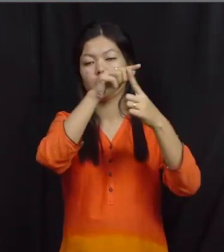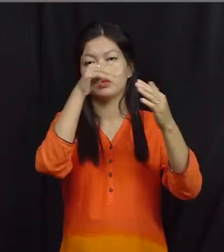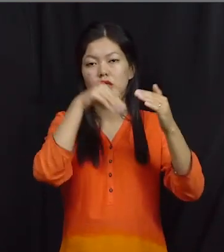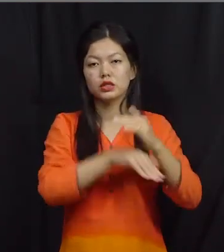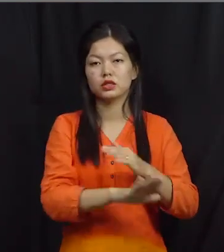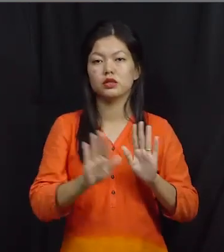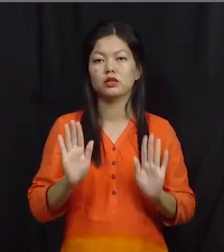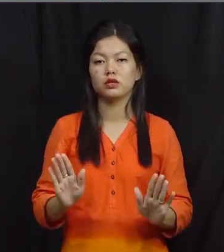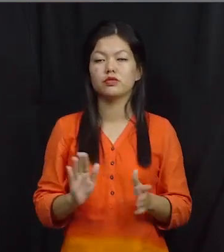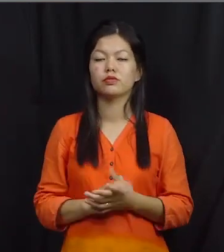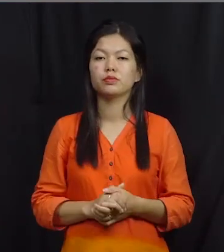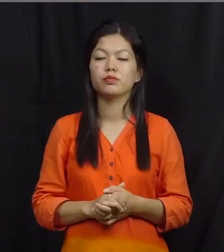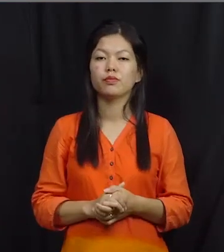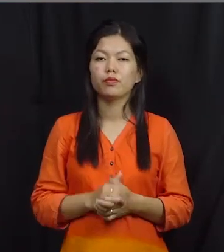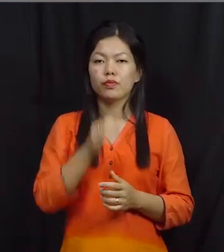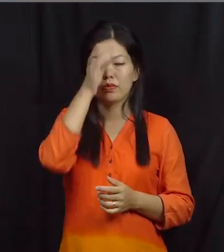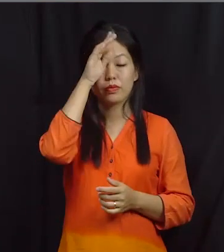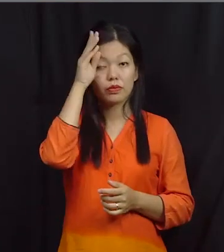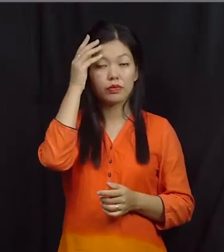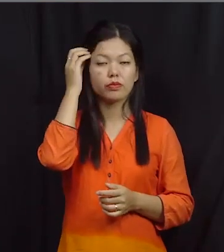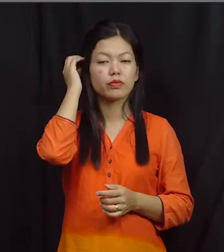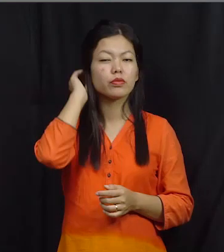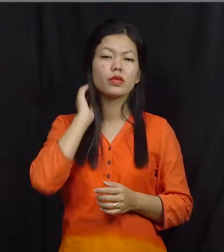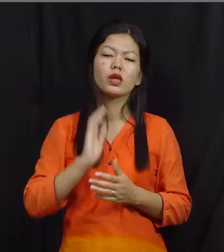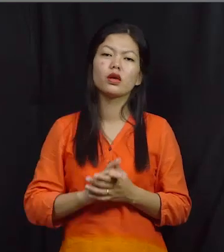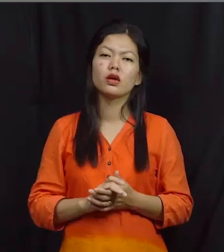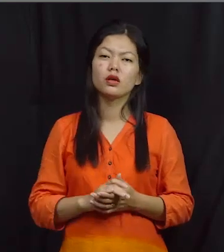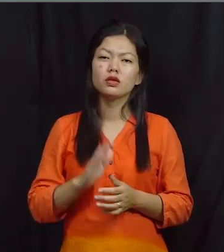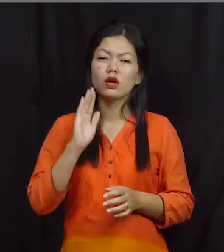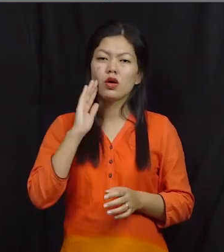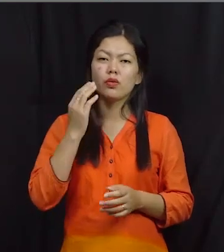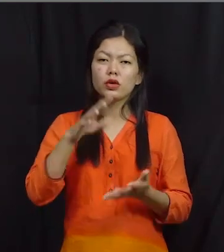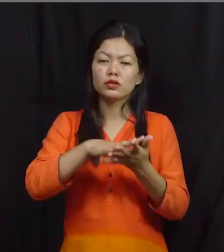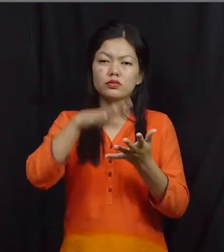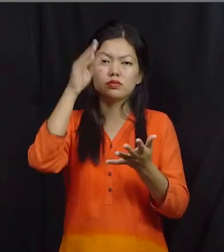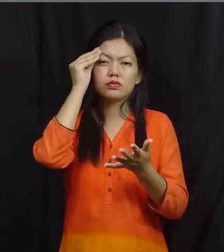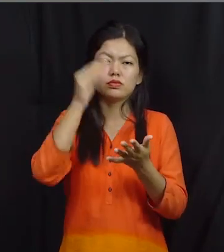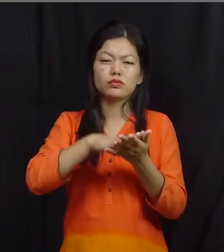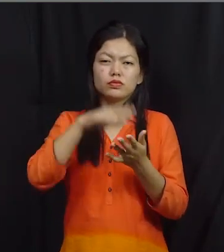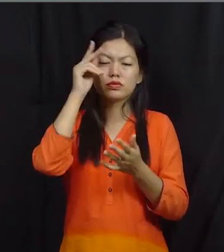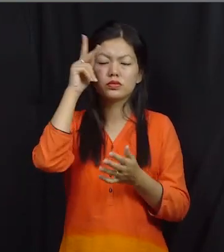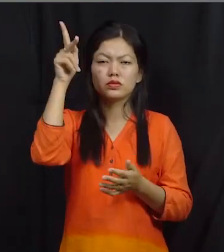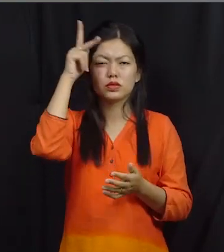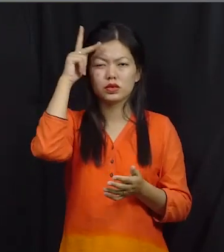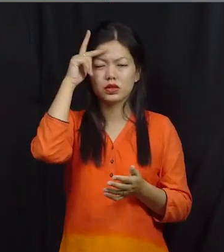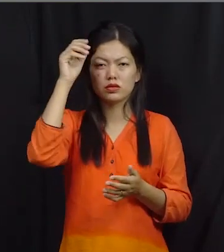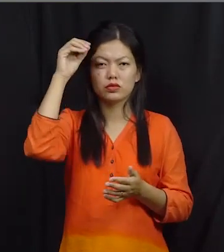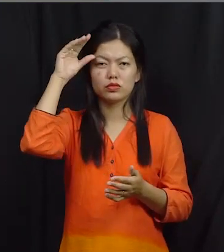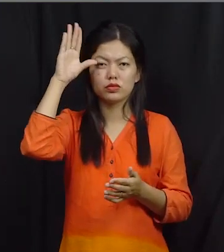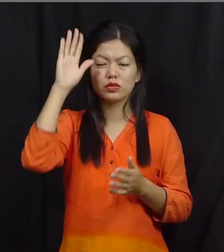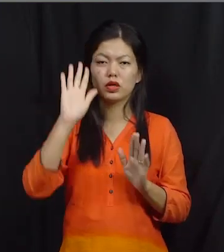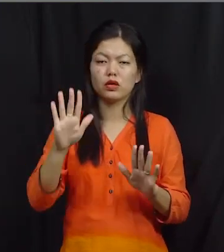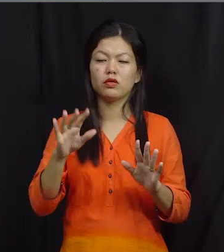then it gives freedom. So when you become educated, then you become very broad-minded, isn't it? And